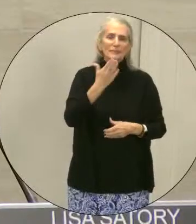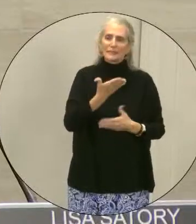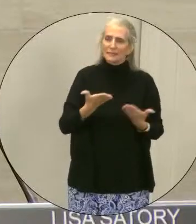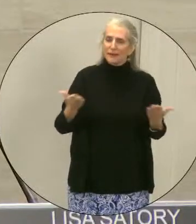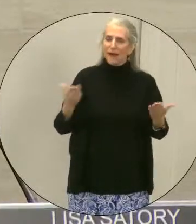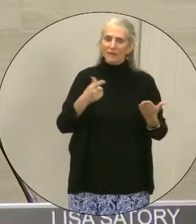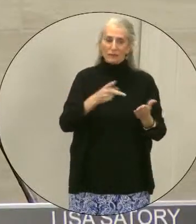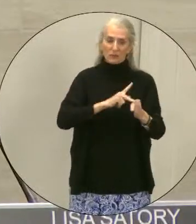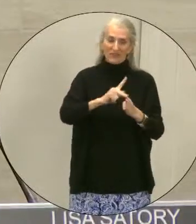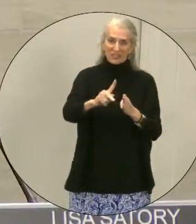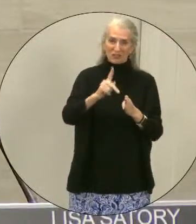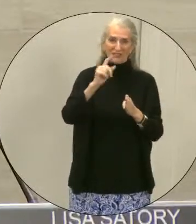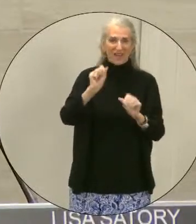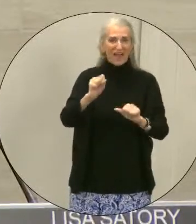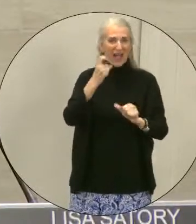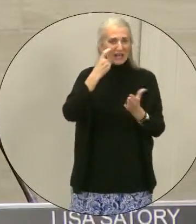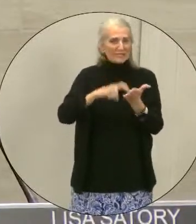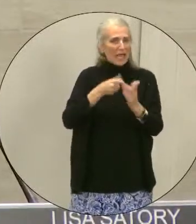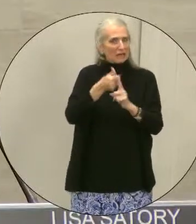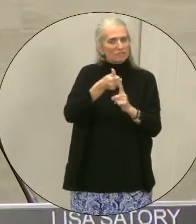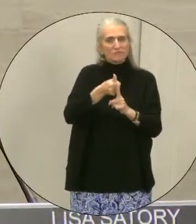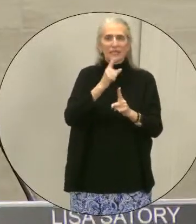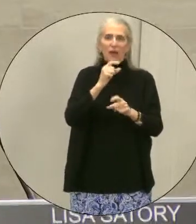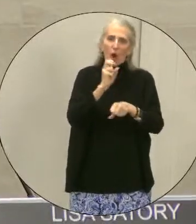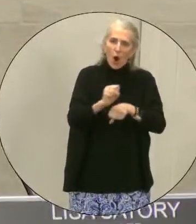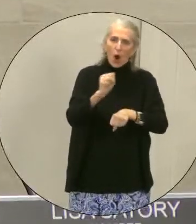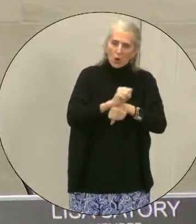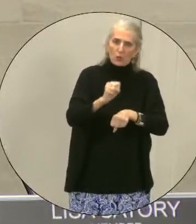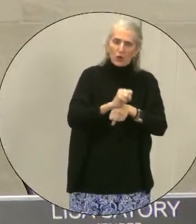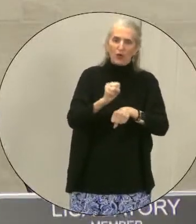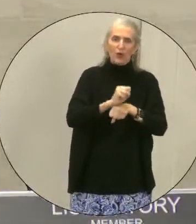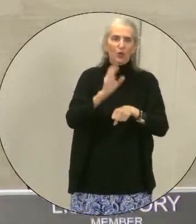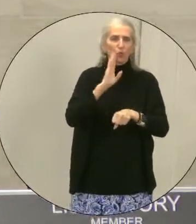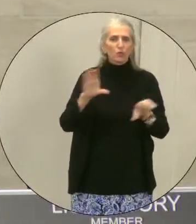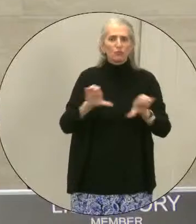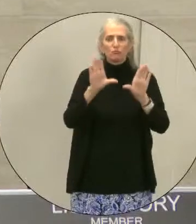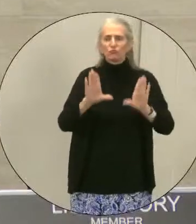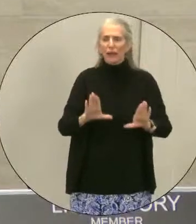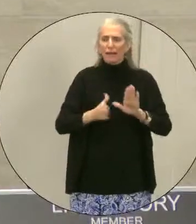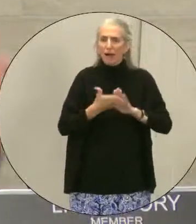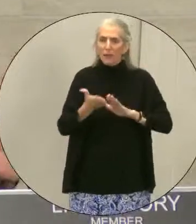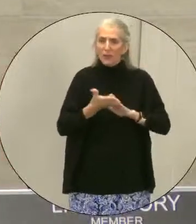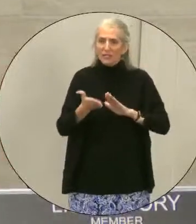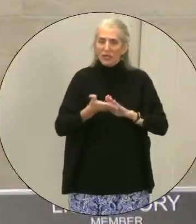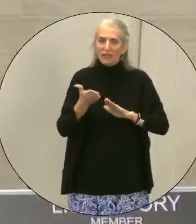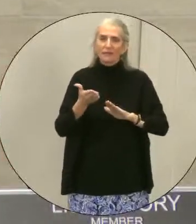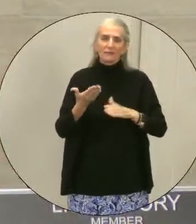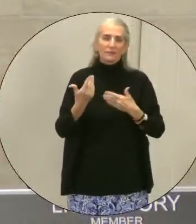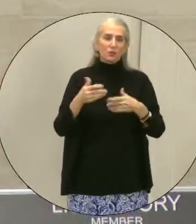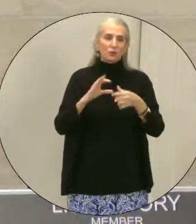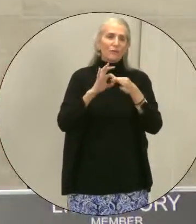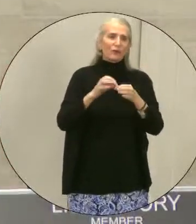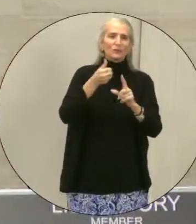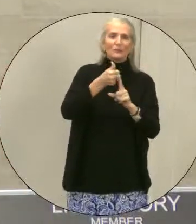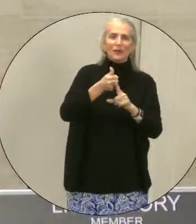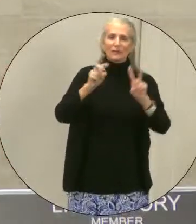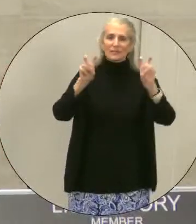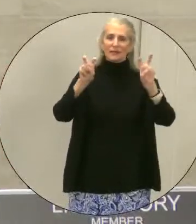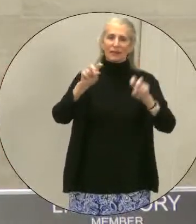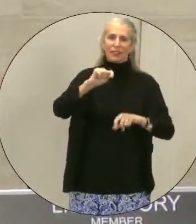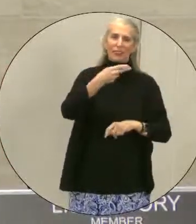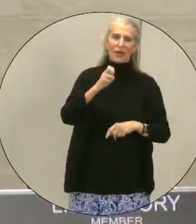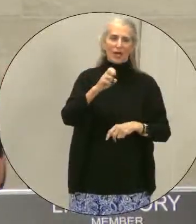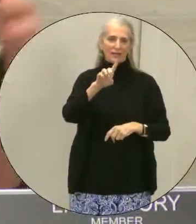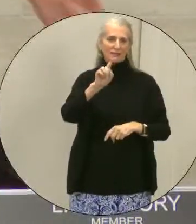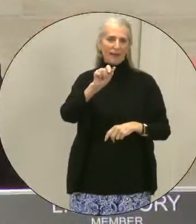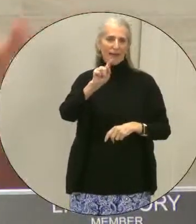professional. I can tell he's just a really hard worker that would do great operationally. He referred to himself as the data dude.